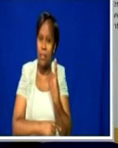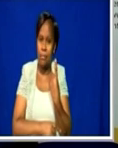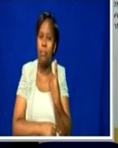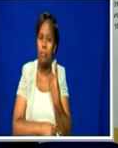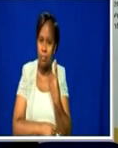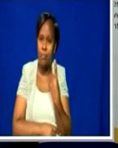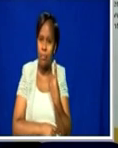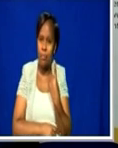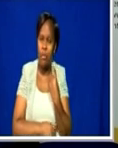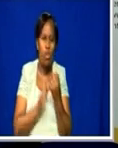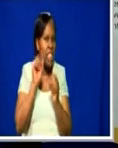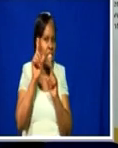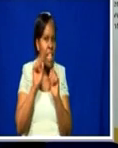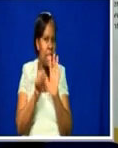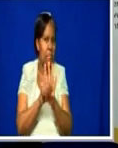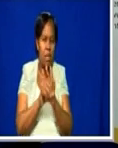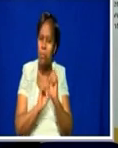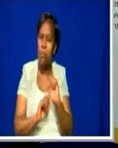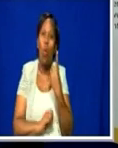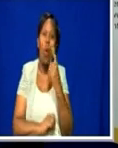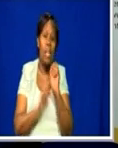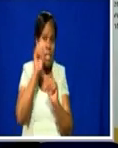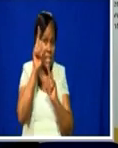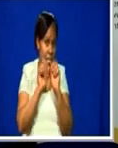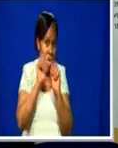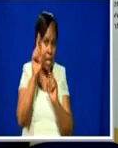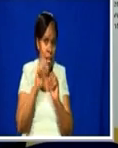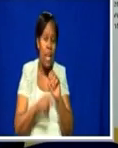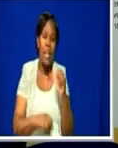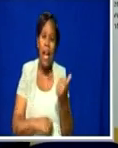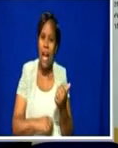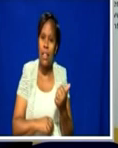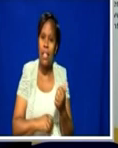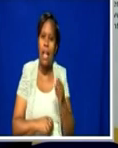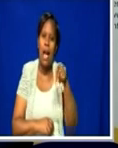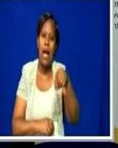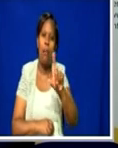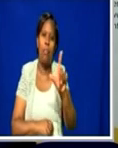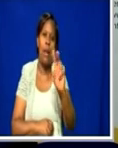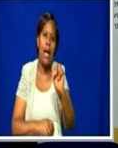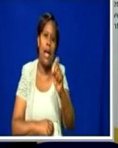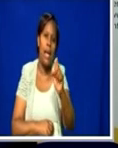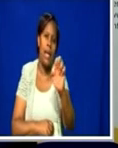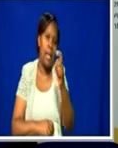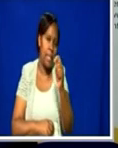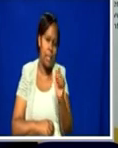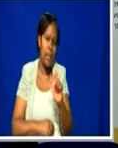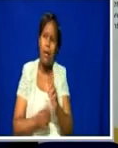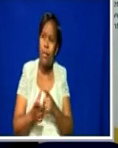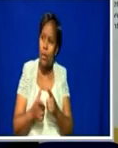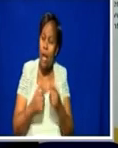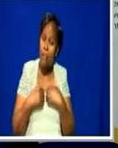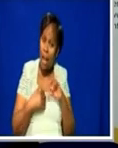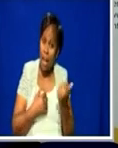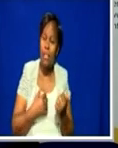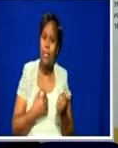star. I get not that one. stars. No, one star, and of course the others are now planets. Yes, they are planets, but apart from that, we still have